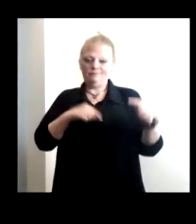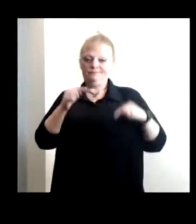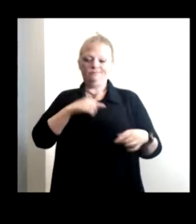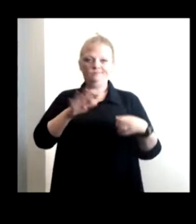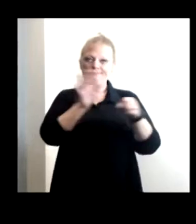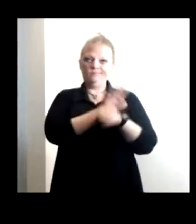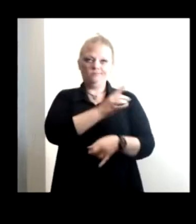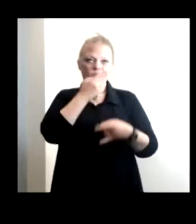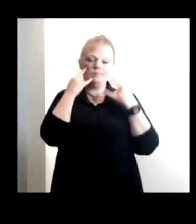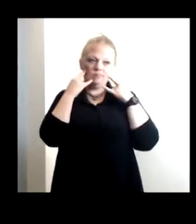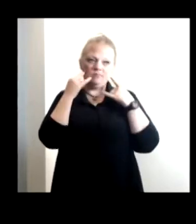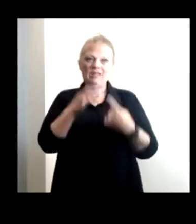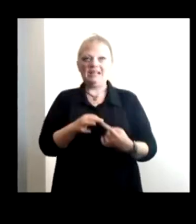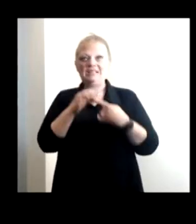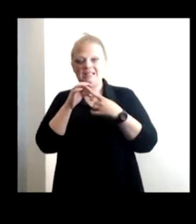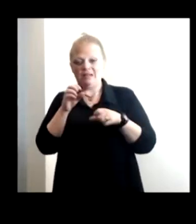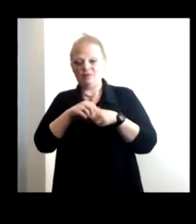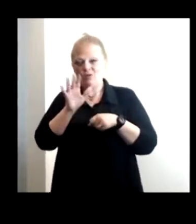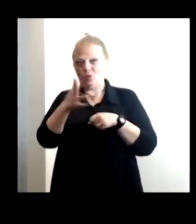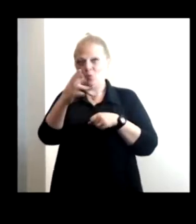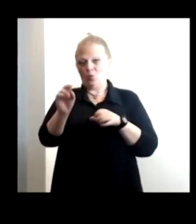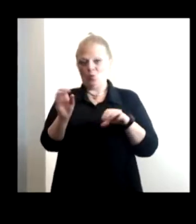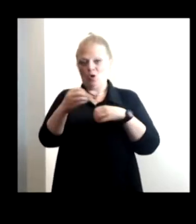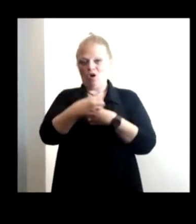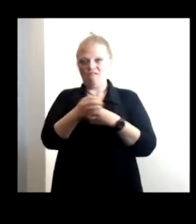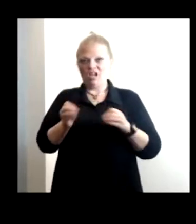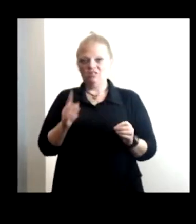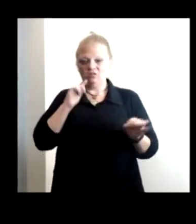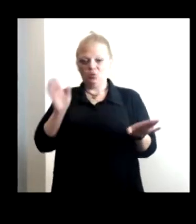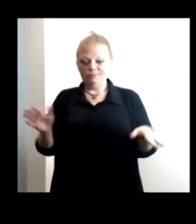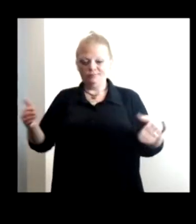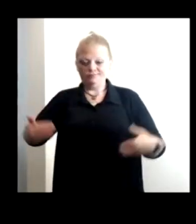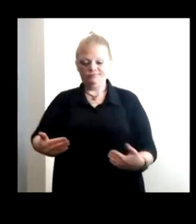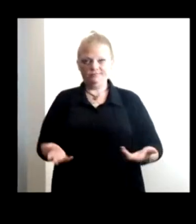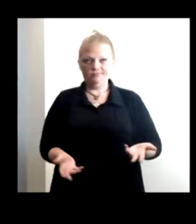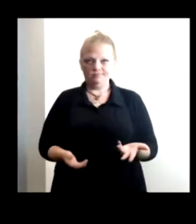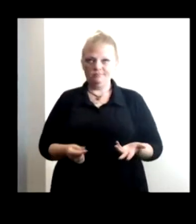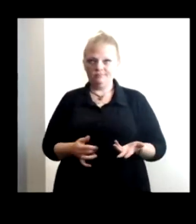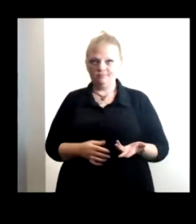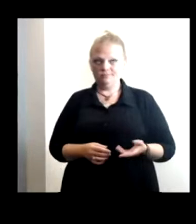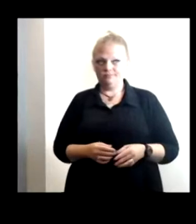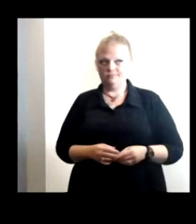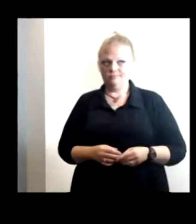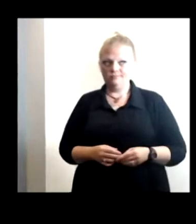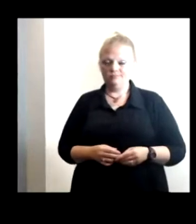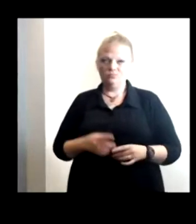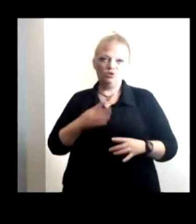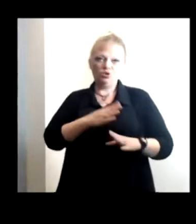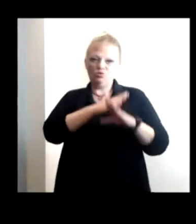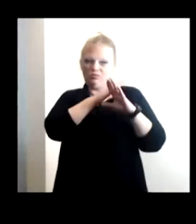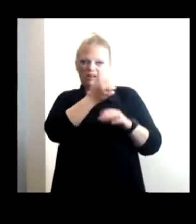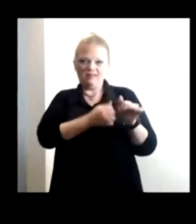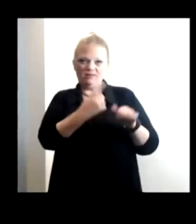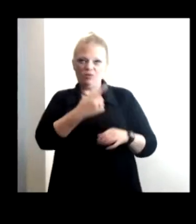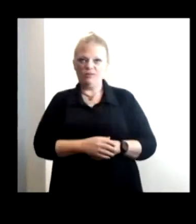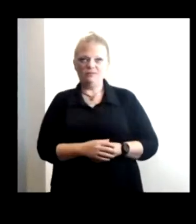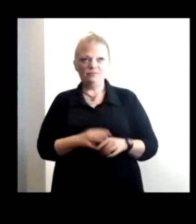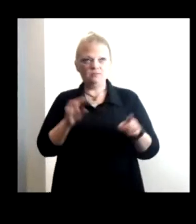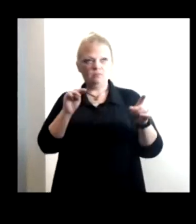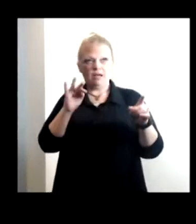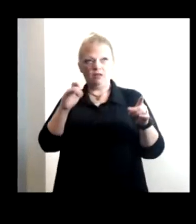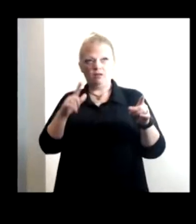mask wearing, except when you're in your own cubicle or you're alone, just to protect everyone.